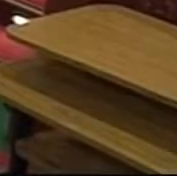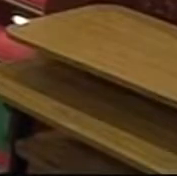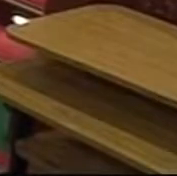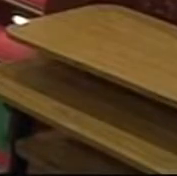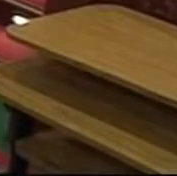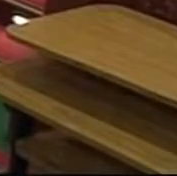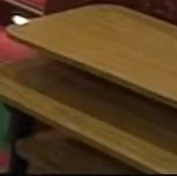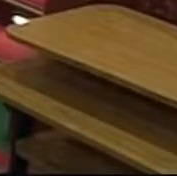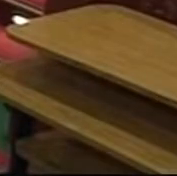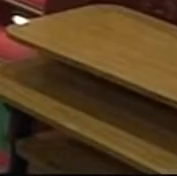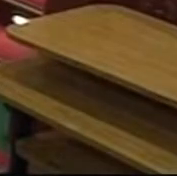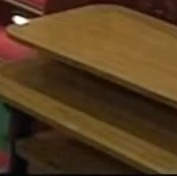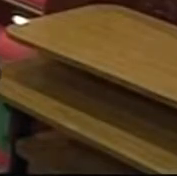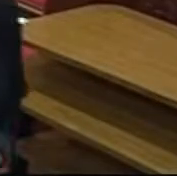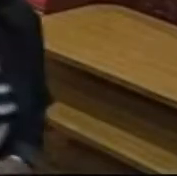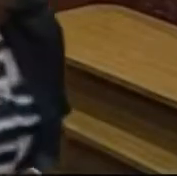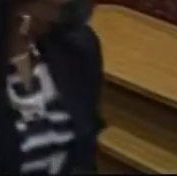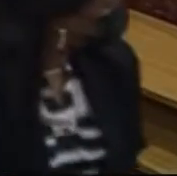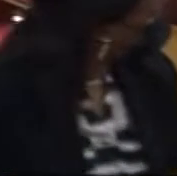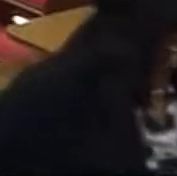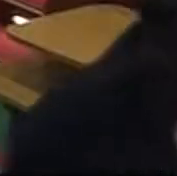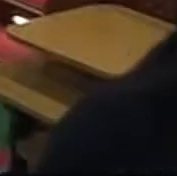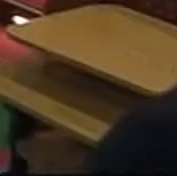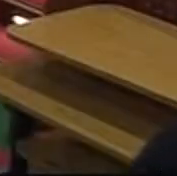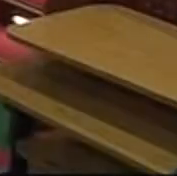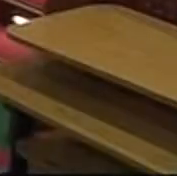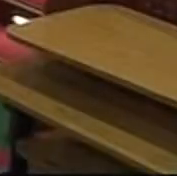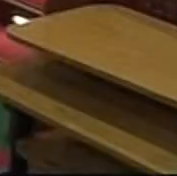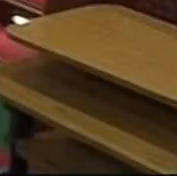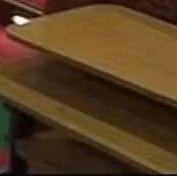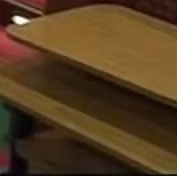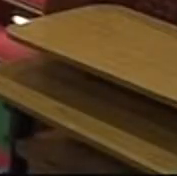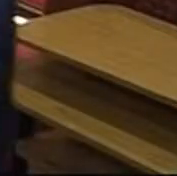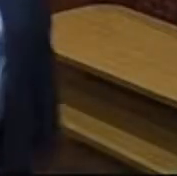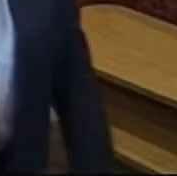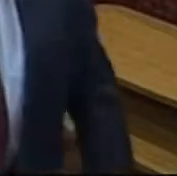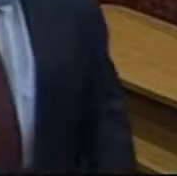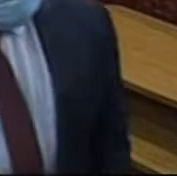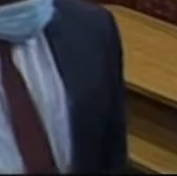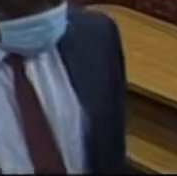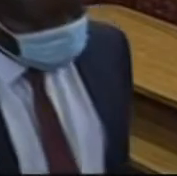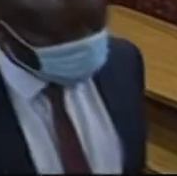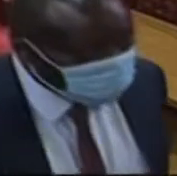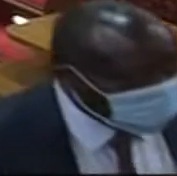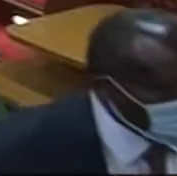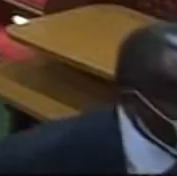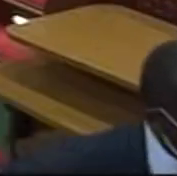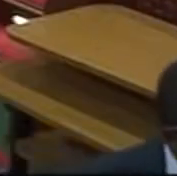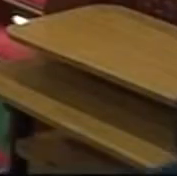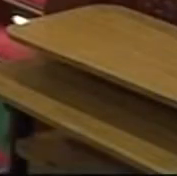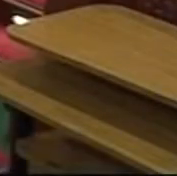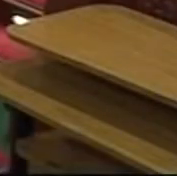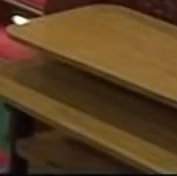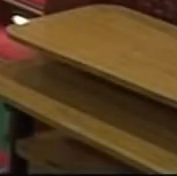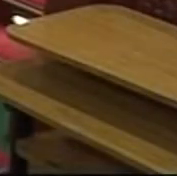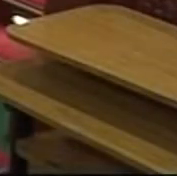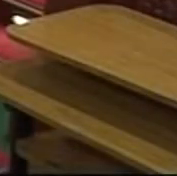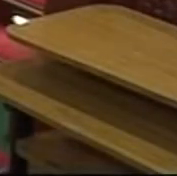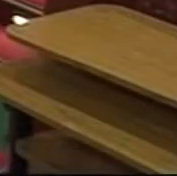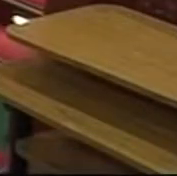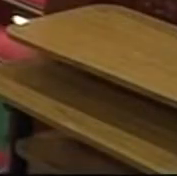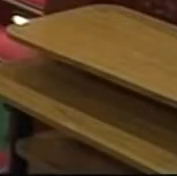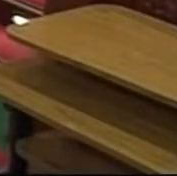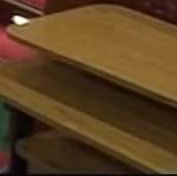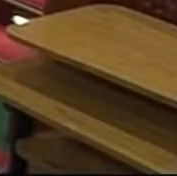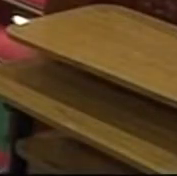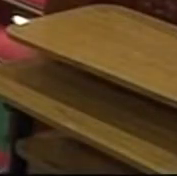2021-2022. The Chairperson, Budget Committee, will be moving that the House adopts a report of the Budget and Appropriations Committee. This is